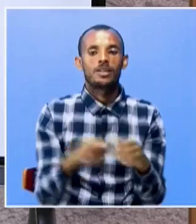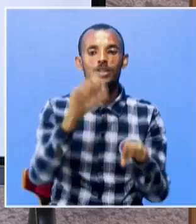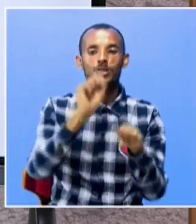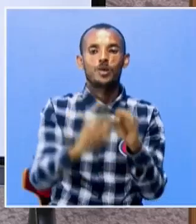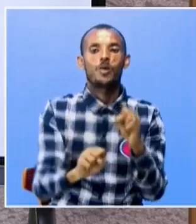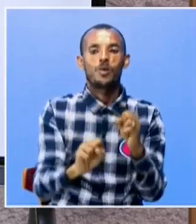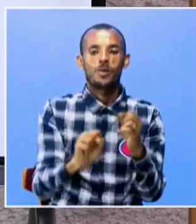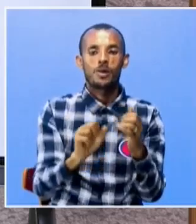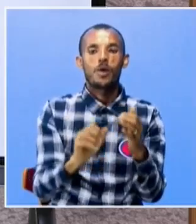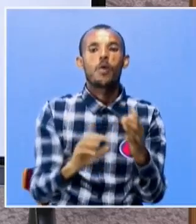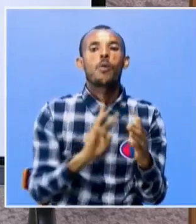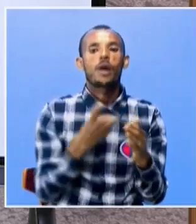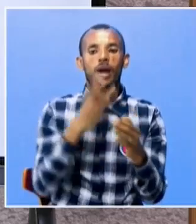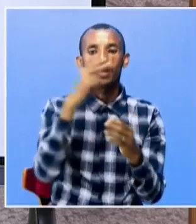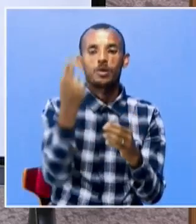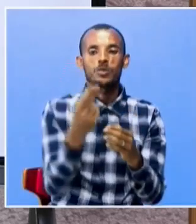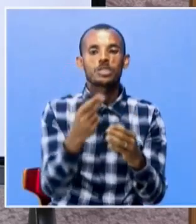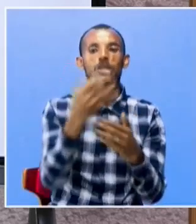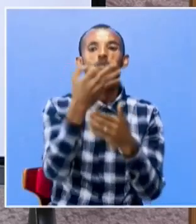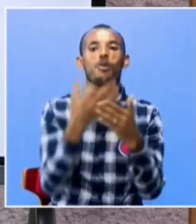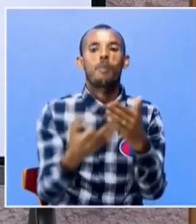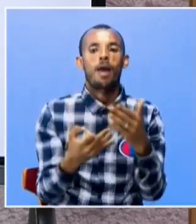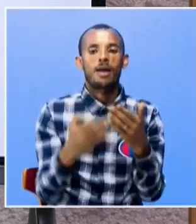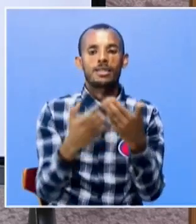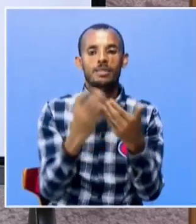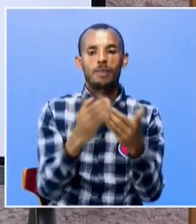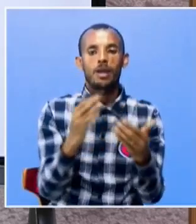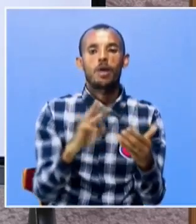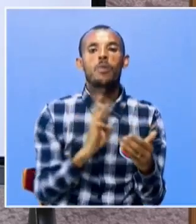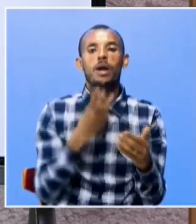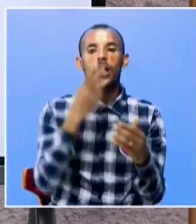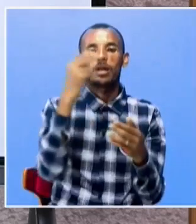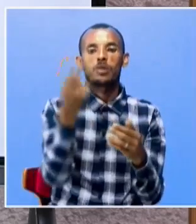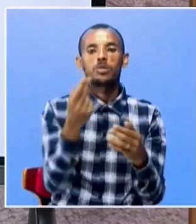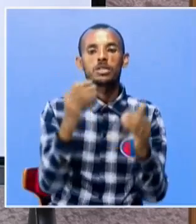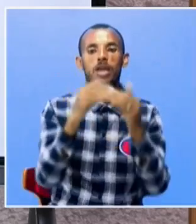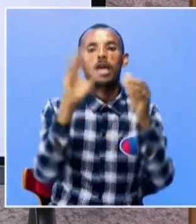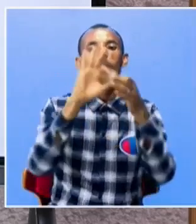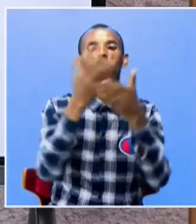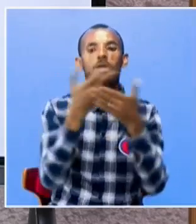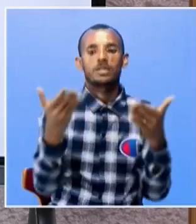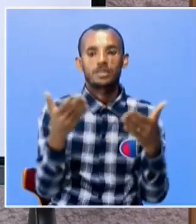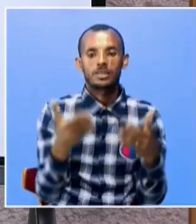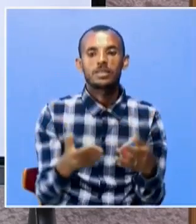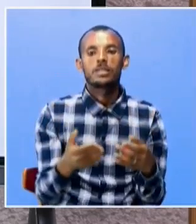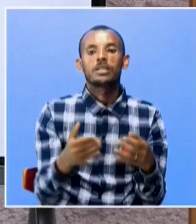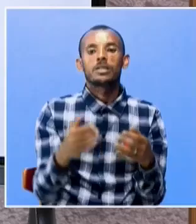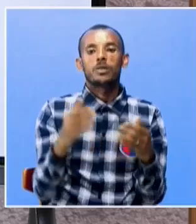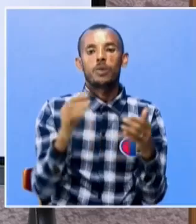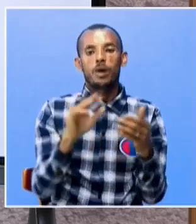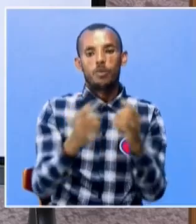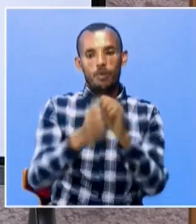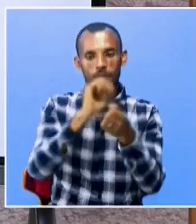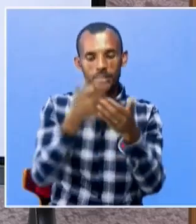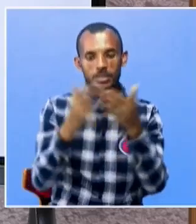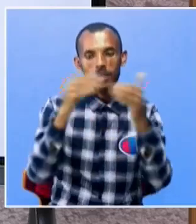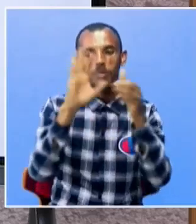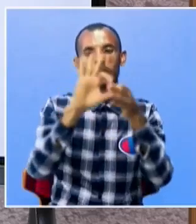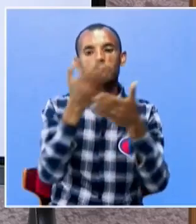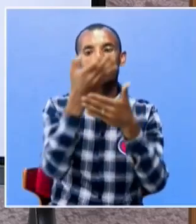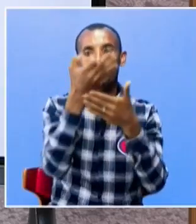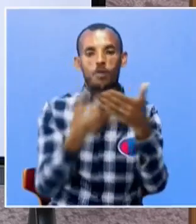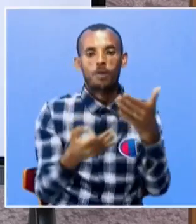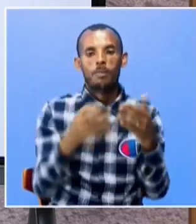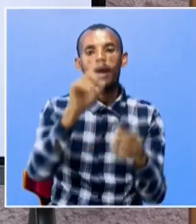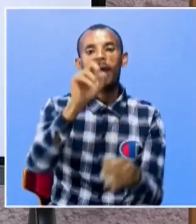And then we can apply this, but simply we can use the equation, or we can convert this into equation 4. So